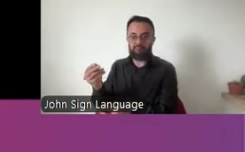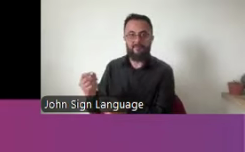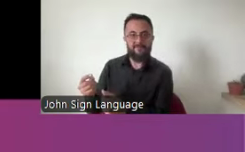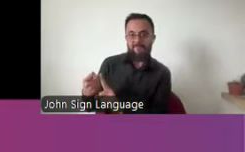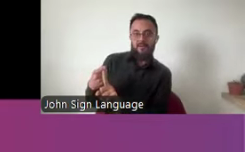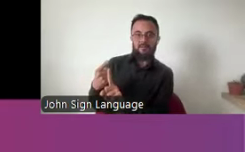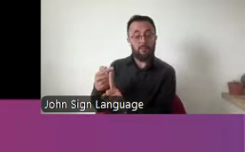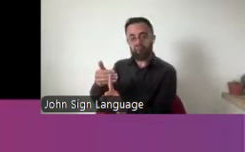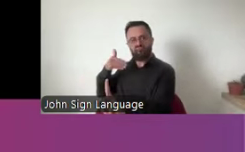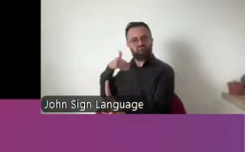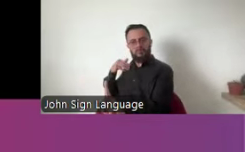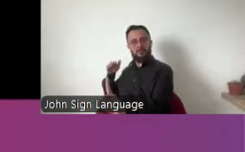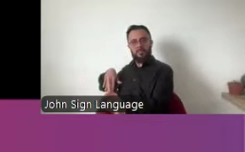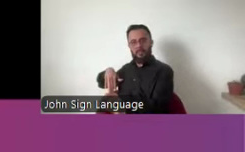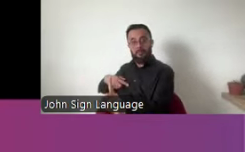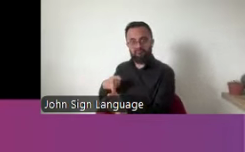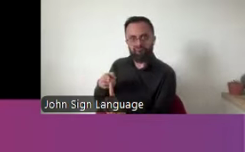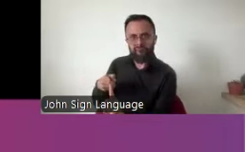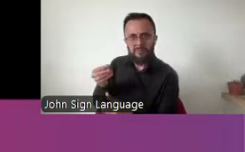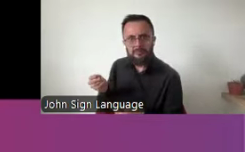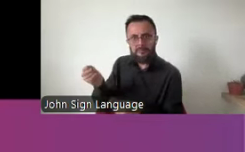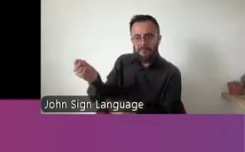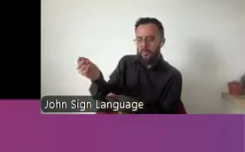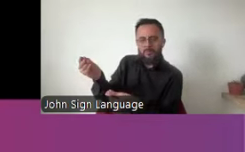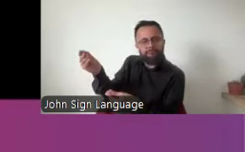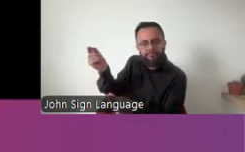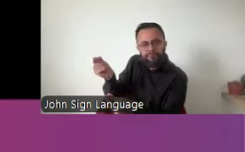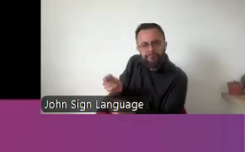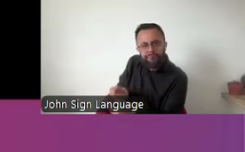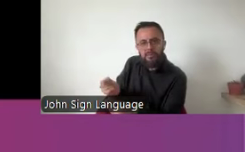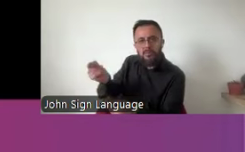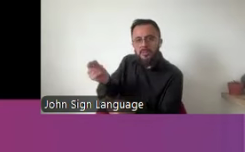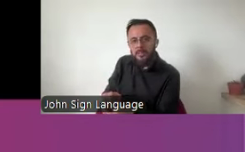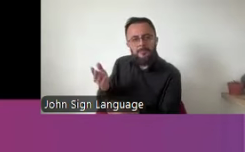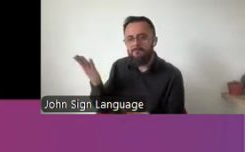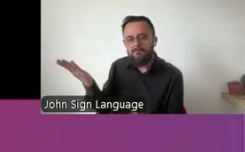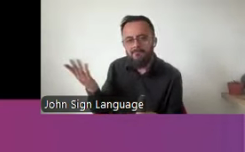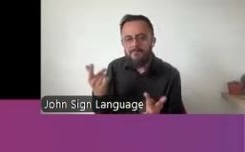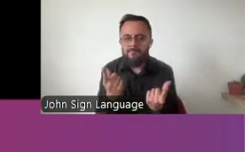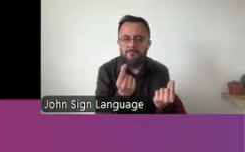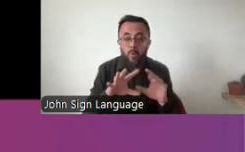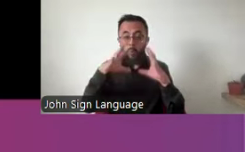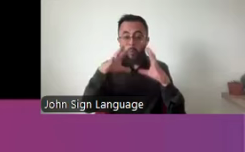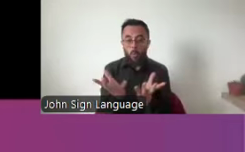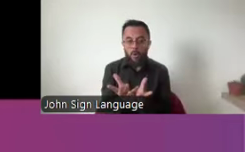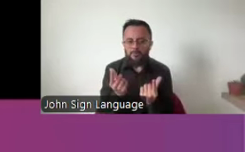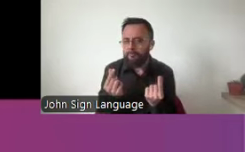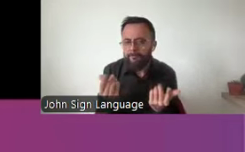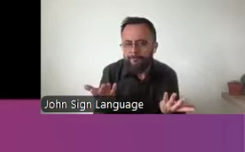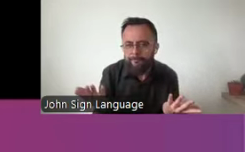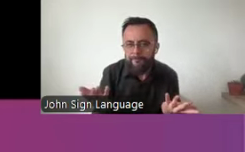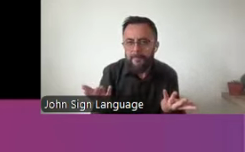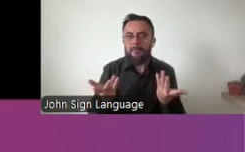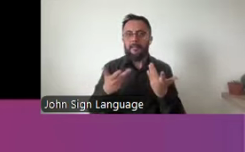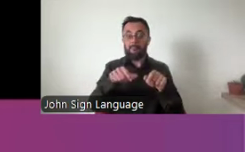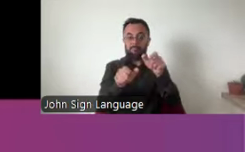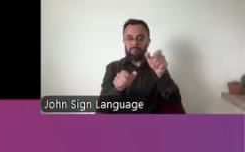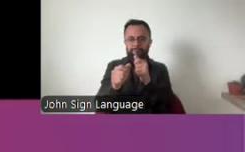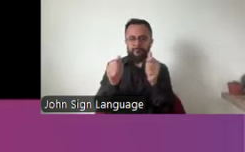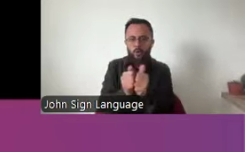with disabilities. It provides the latest statistics on how many persons with disabilities in the world